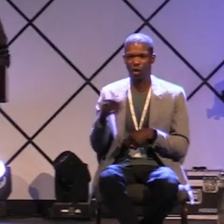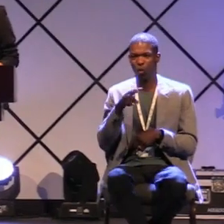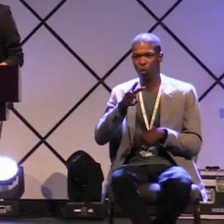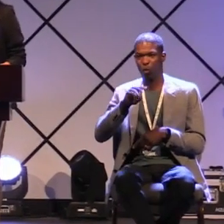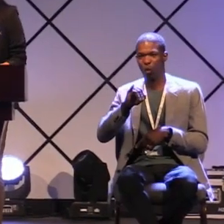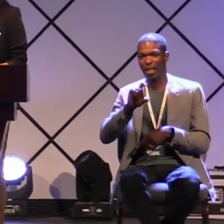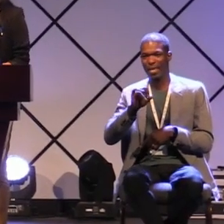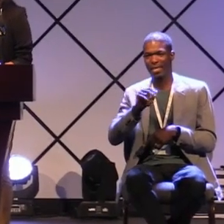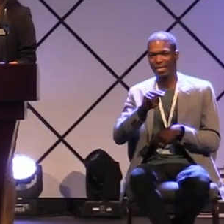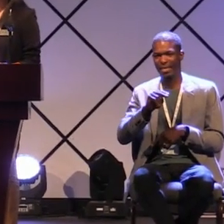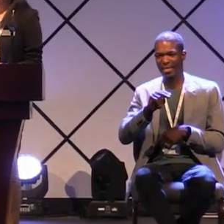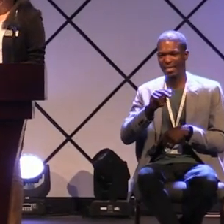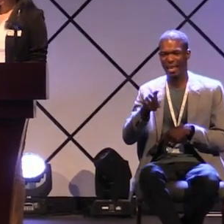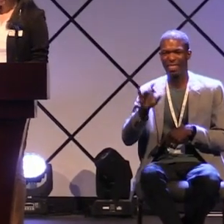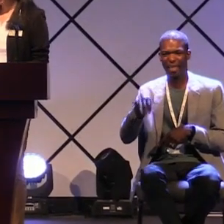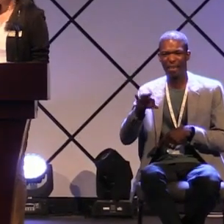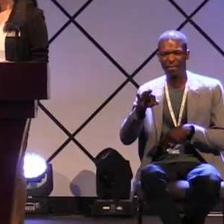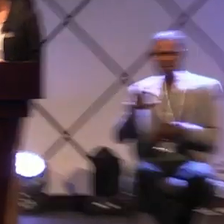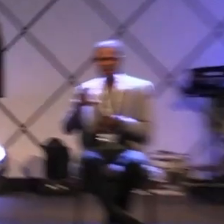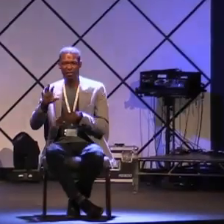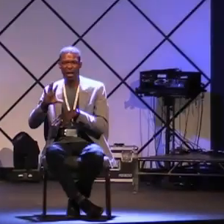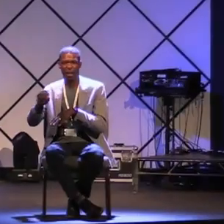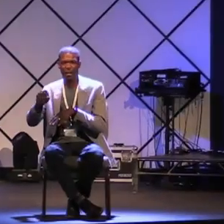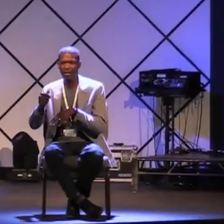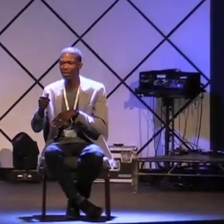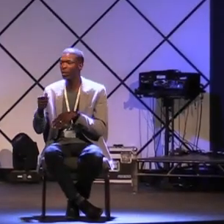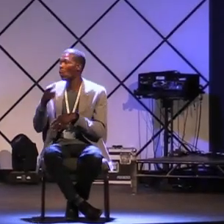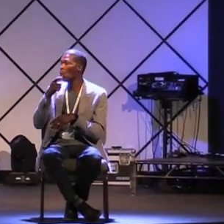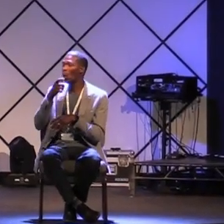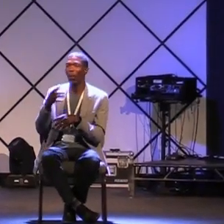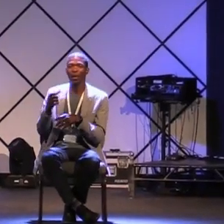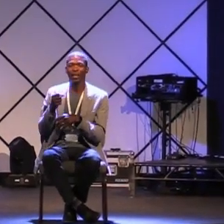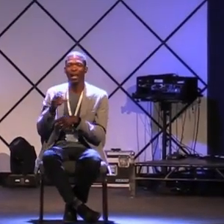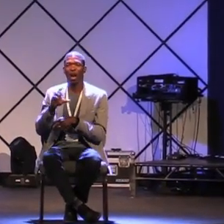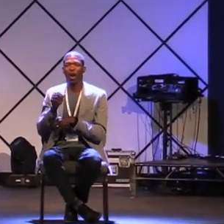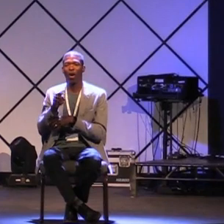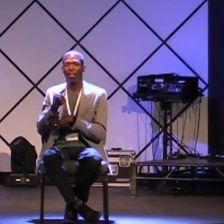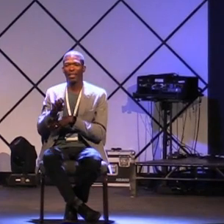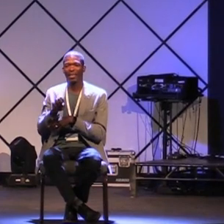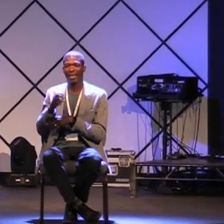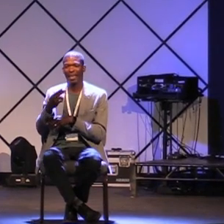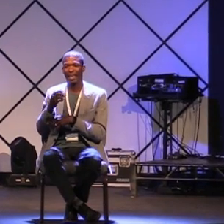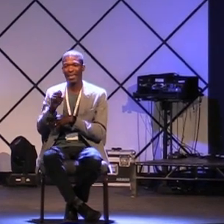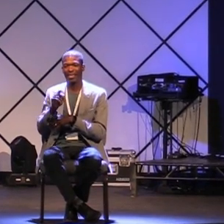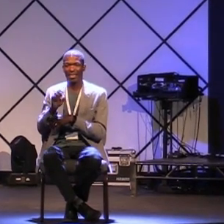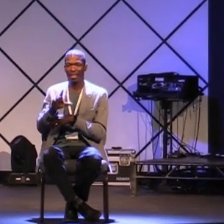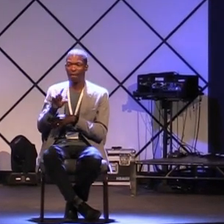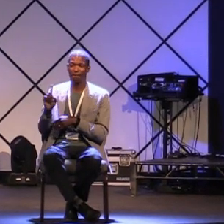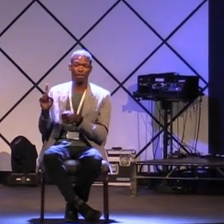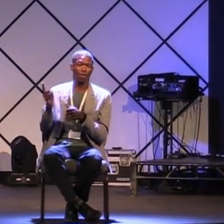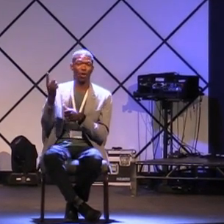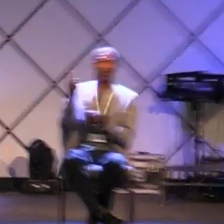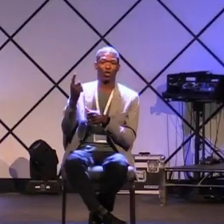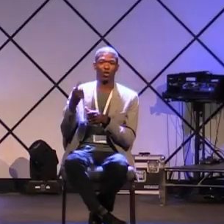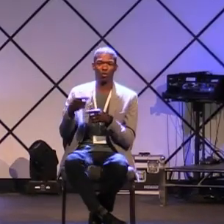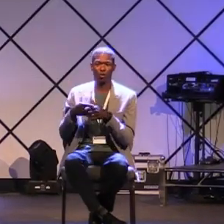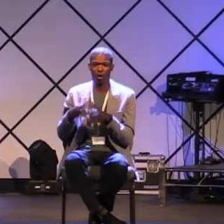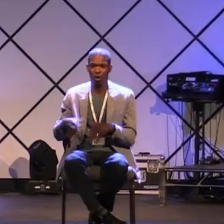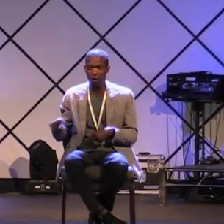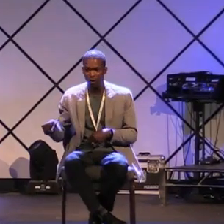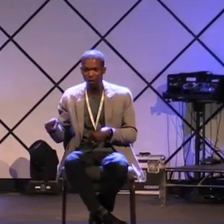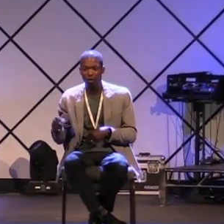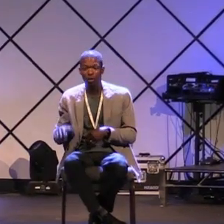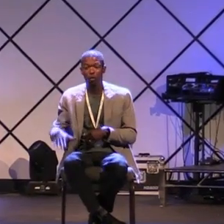Facility. Essie's breeder caretakers are now Carly and Hazel, staying on. This is their first breeder. Carly has